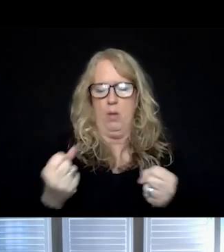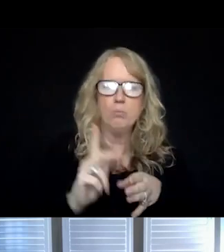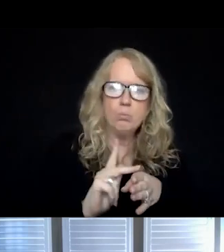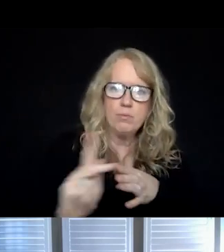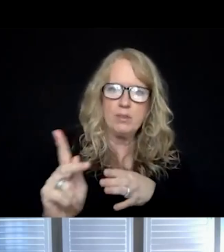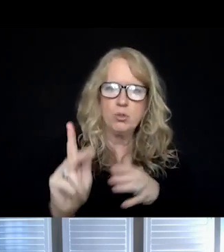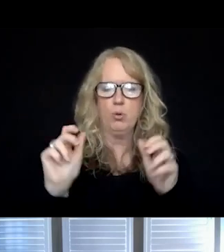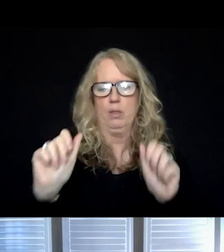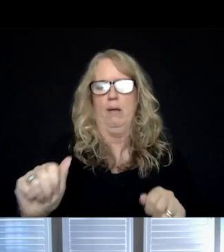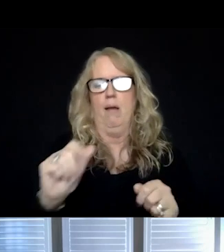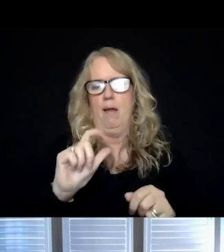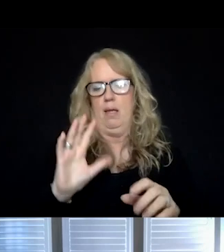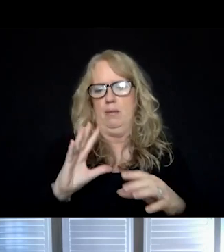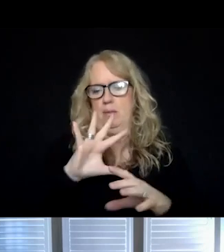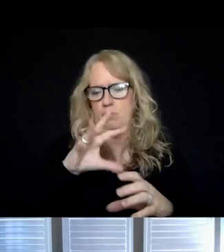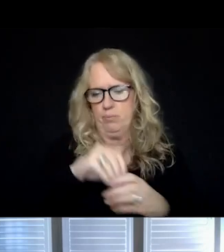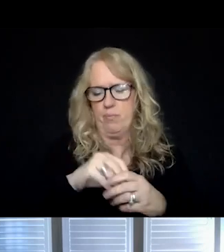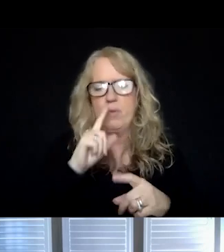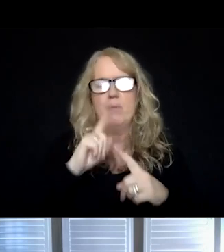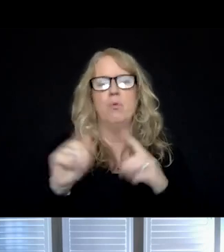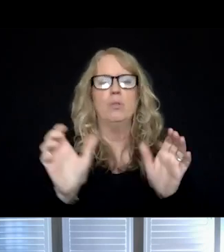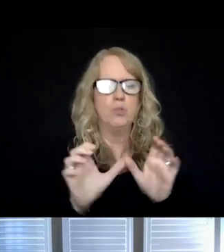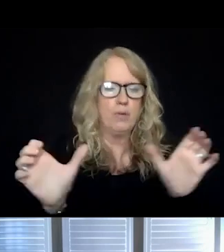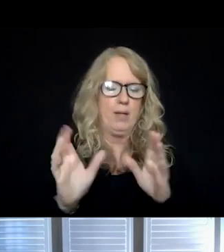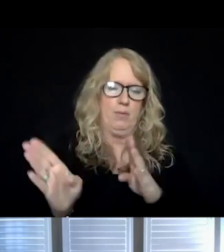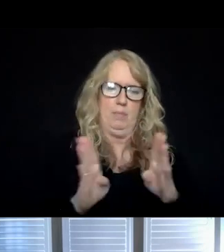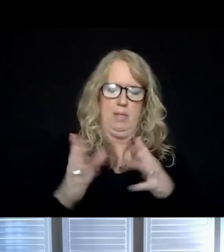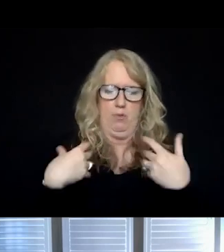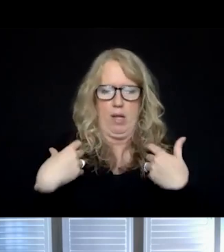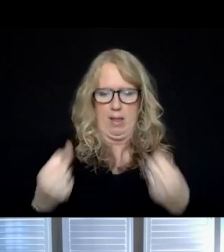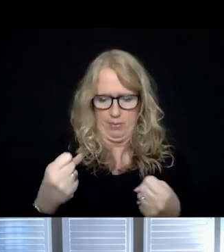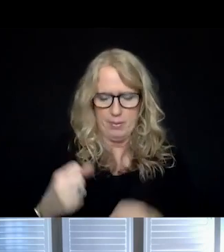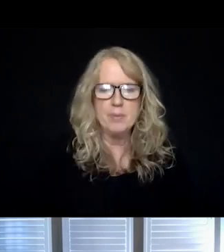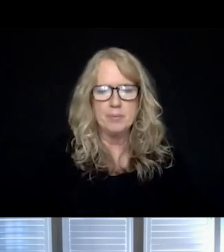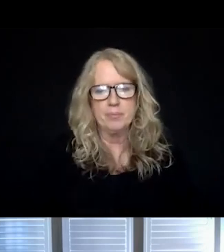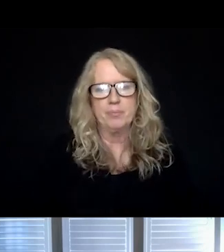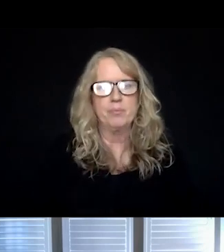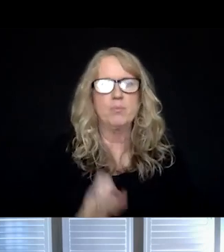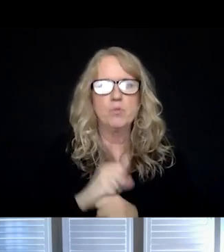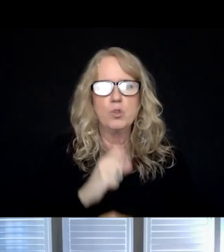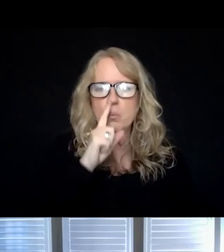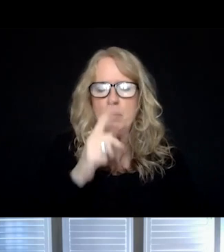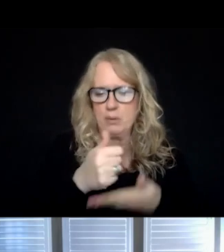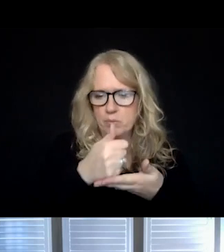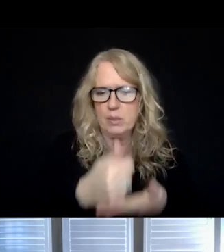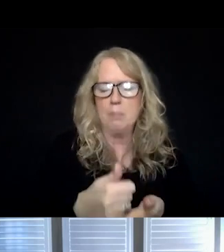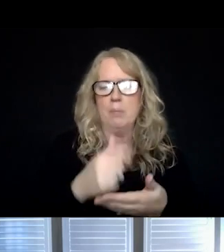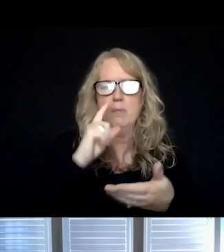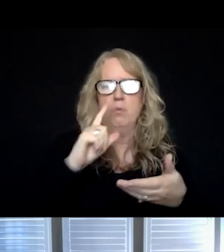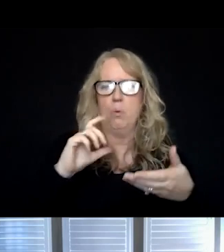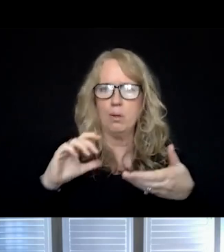also incorporate certified behavioral health professionals. That in order to assist with